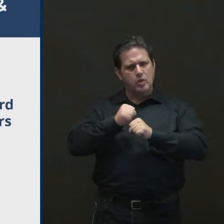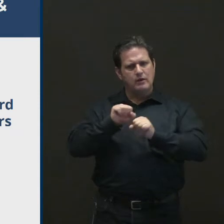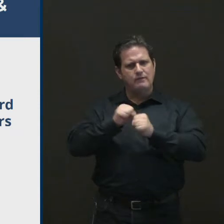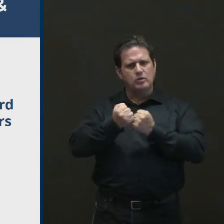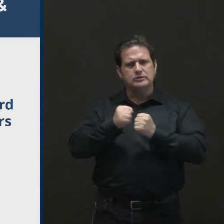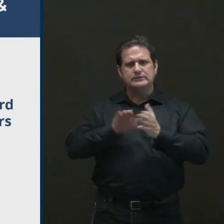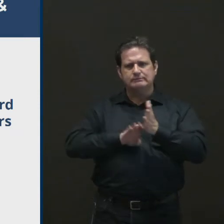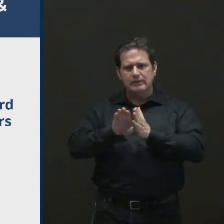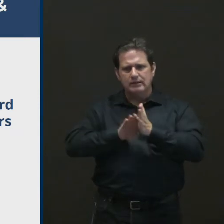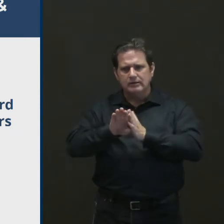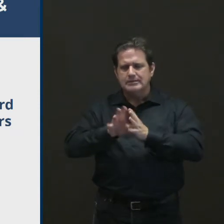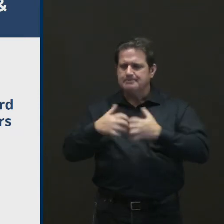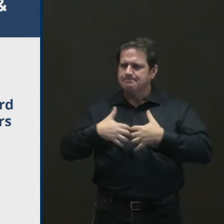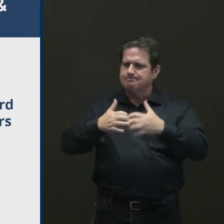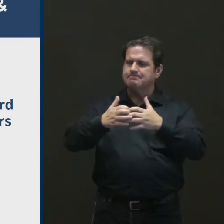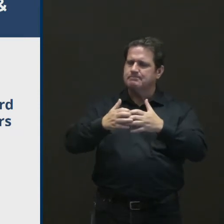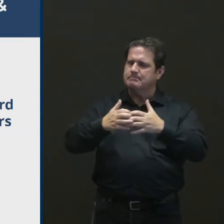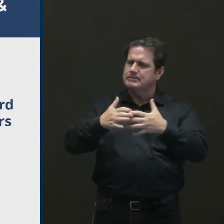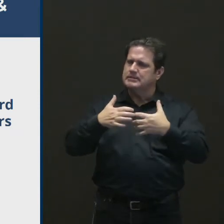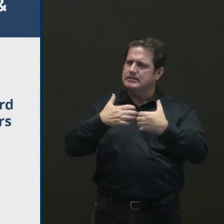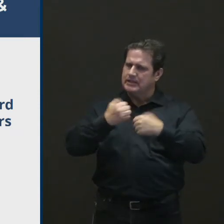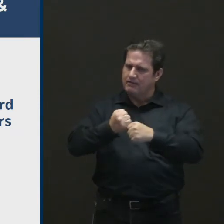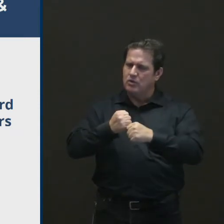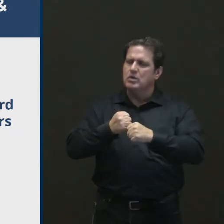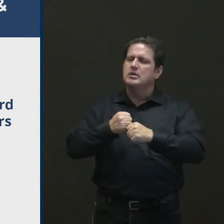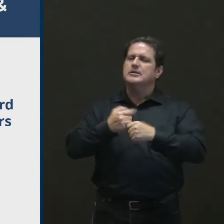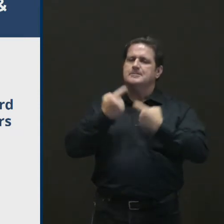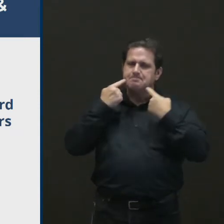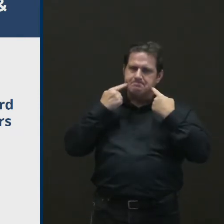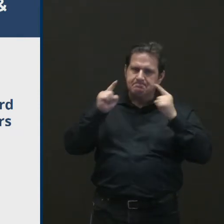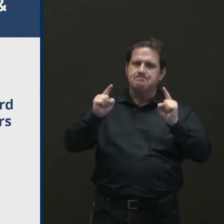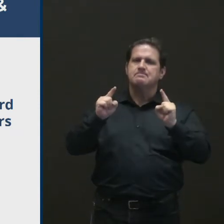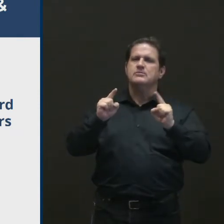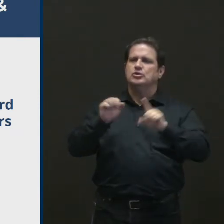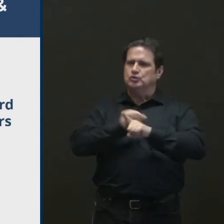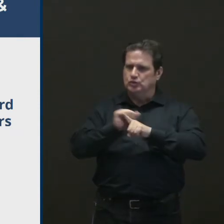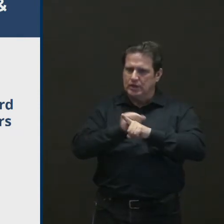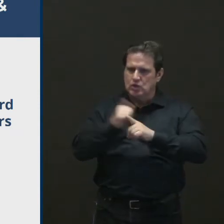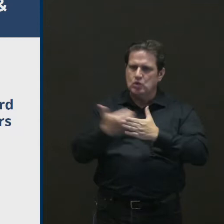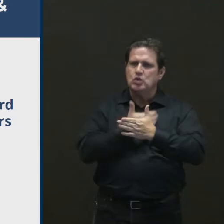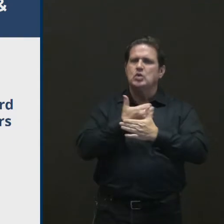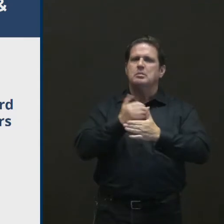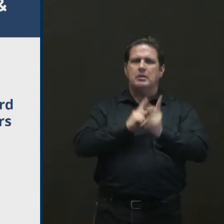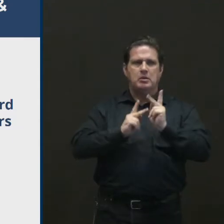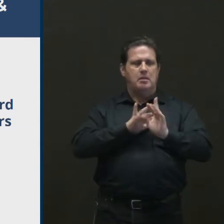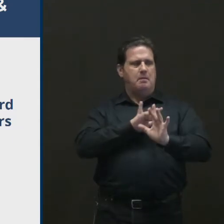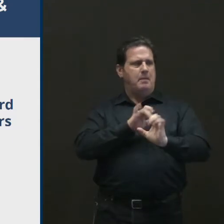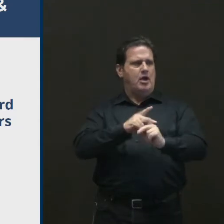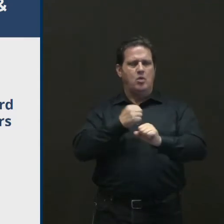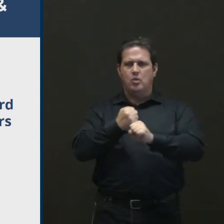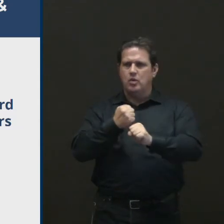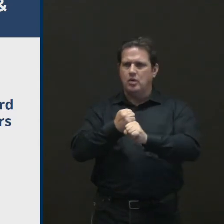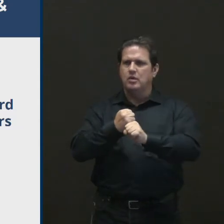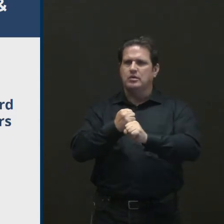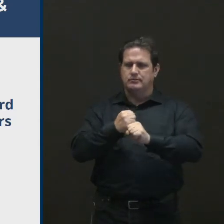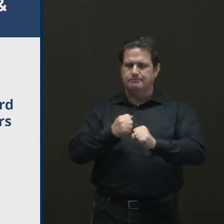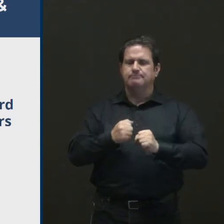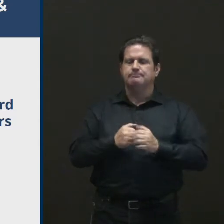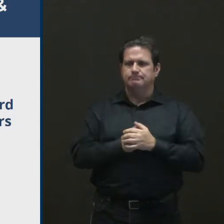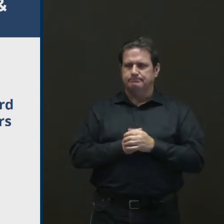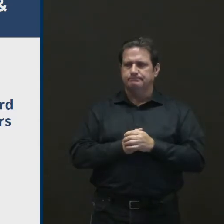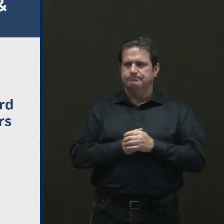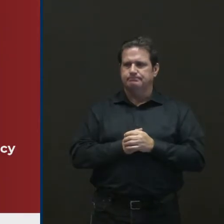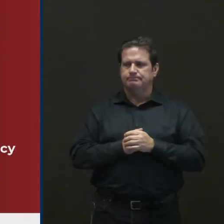Board, we're extremely confident that we're going to be able to do a heck of a lot of good for a heck of a lot of people who are going to be looking to get back into the workforce next